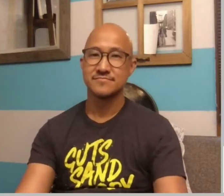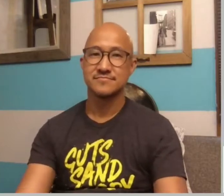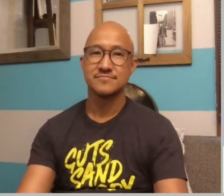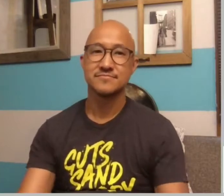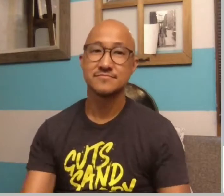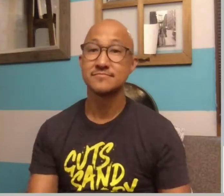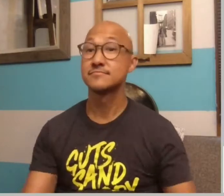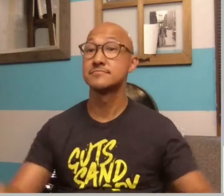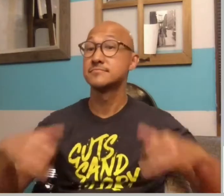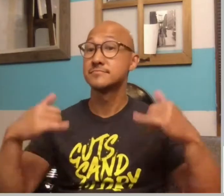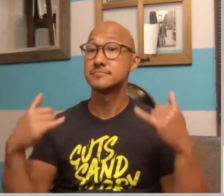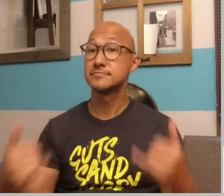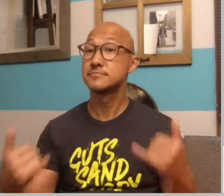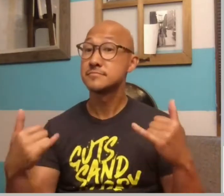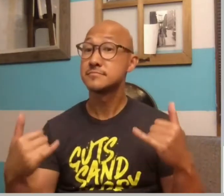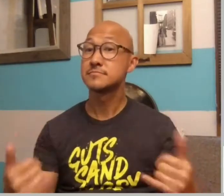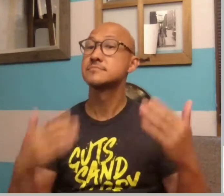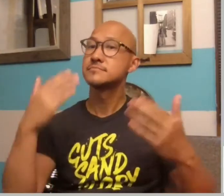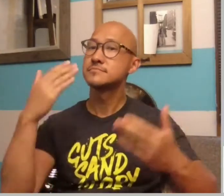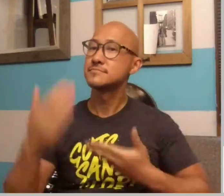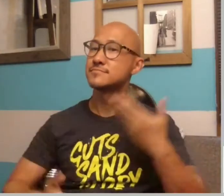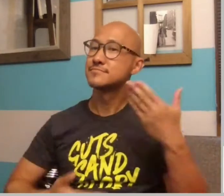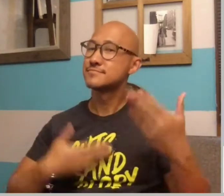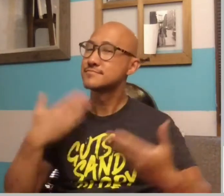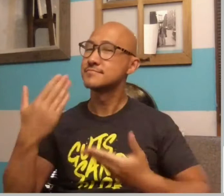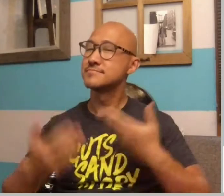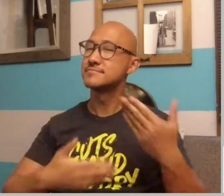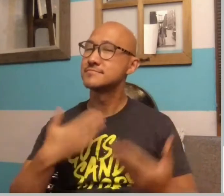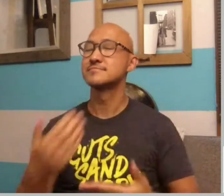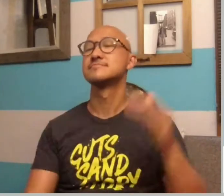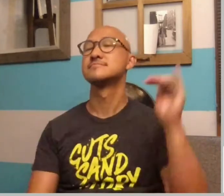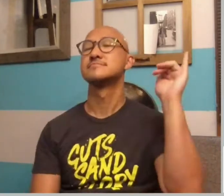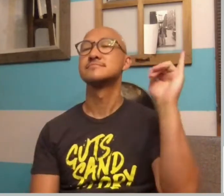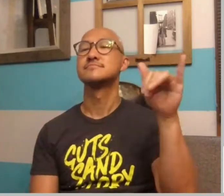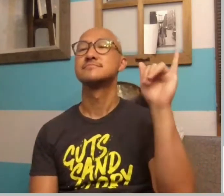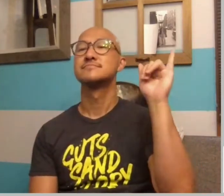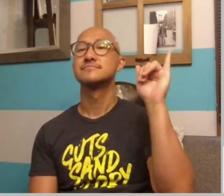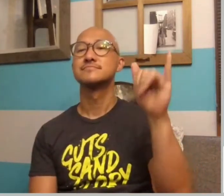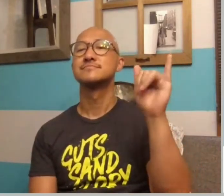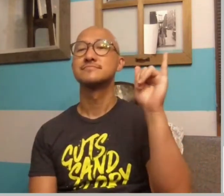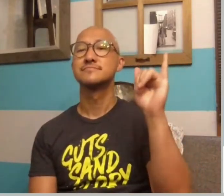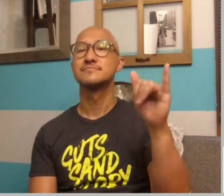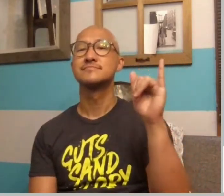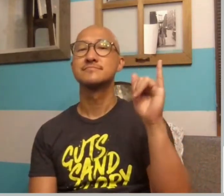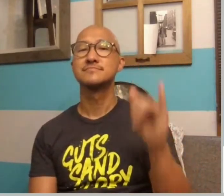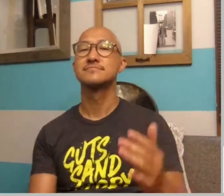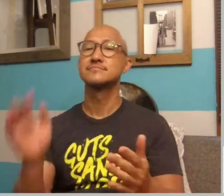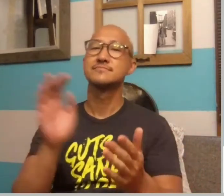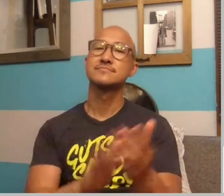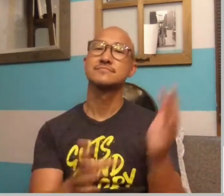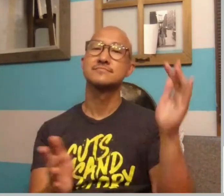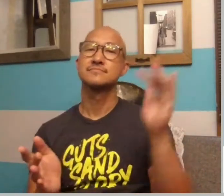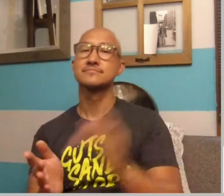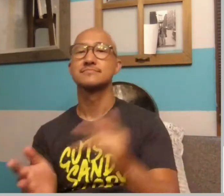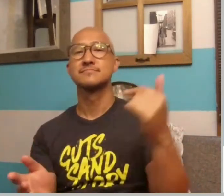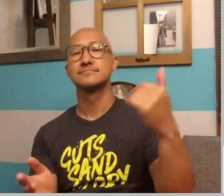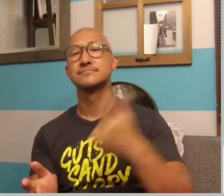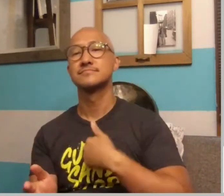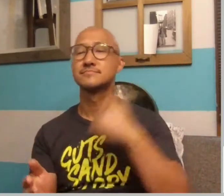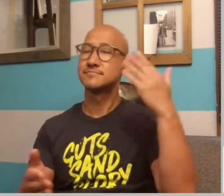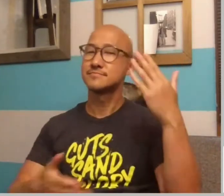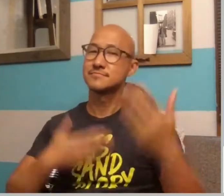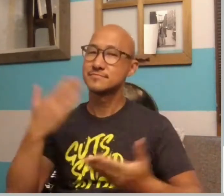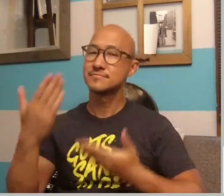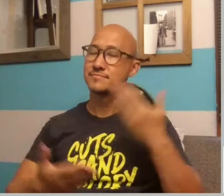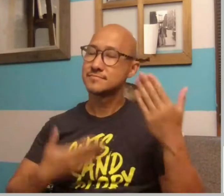I'm happy today. Oh, yes, I'm happy today. In Jesus Christ, I'm happy